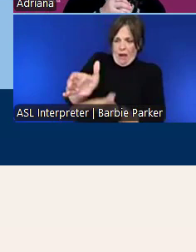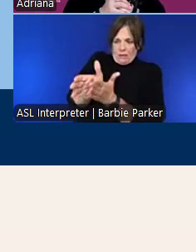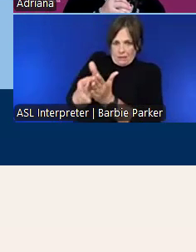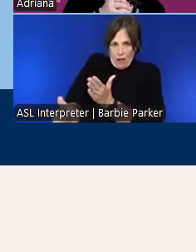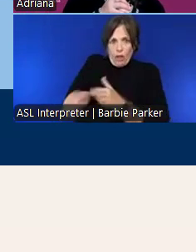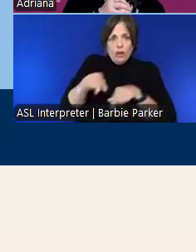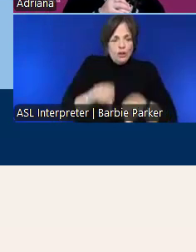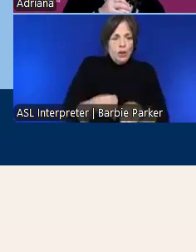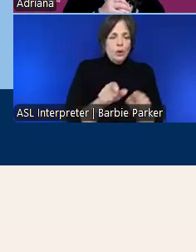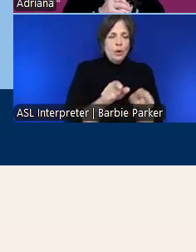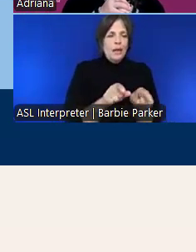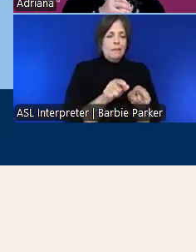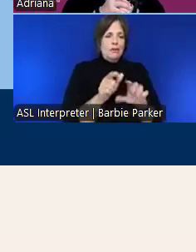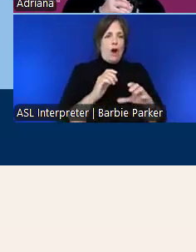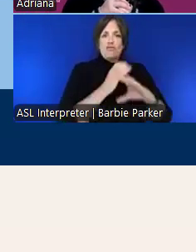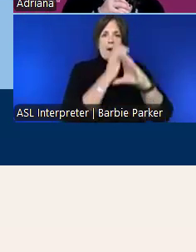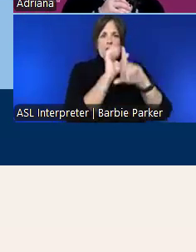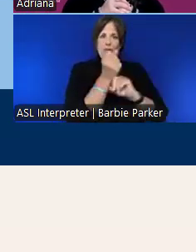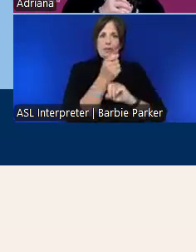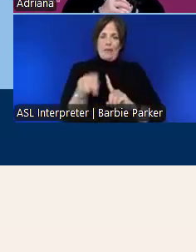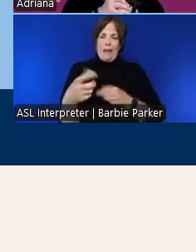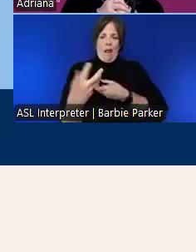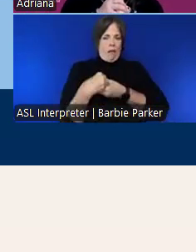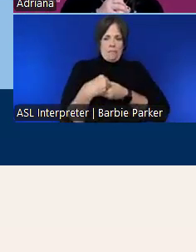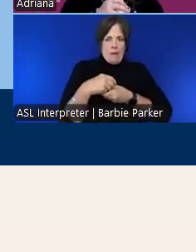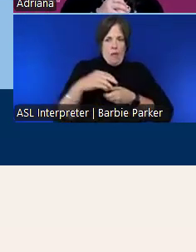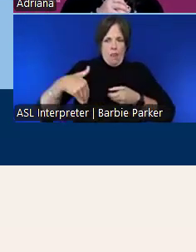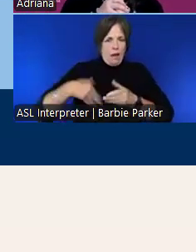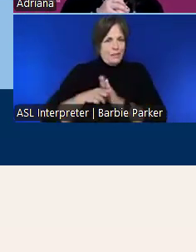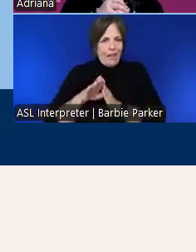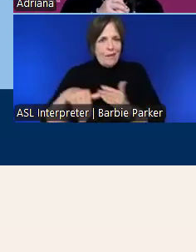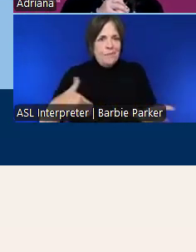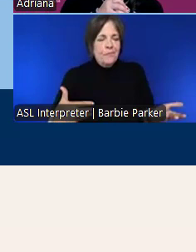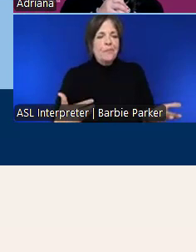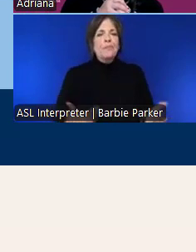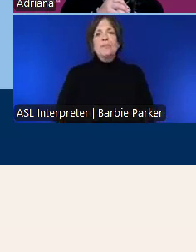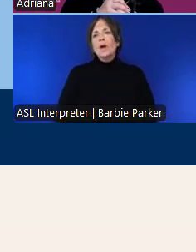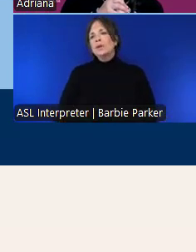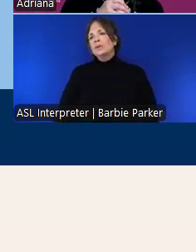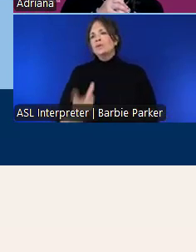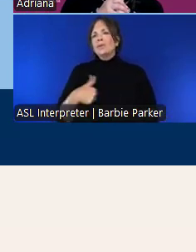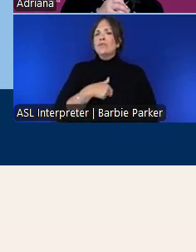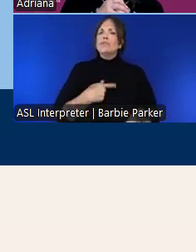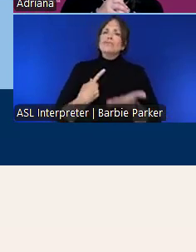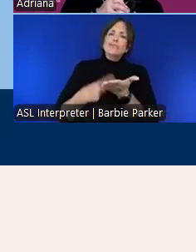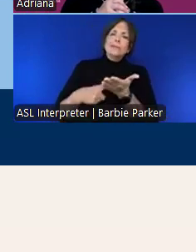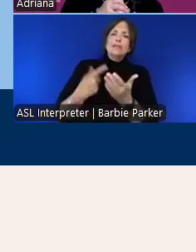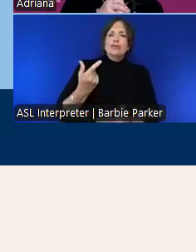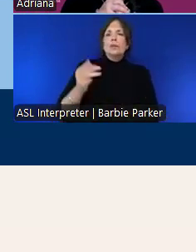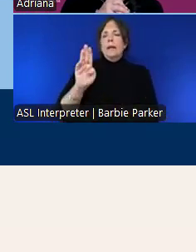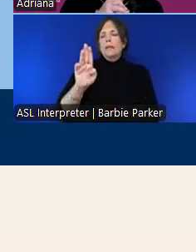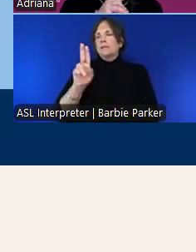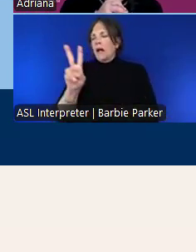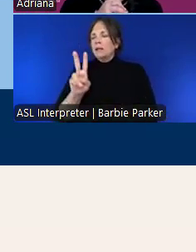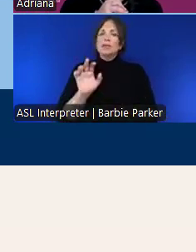earlier talked about the fact that, you know, within the context of gender-based violence and forced marriage, we are often talking about people